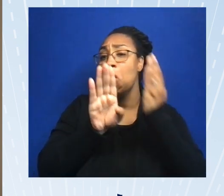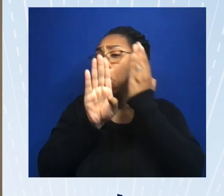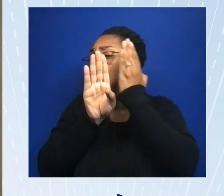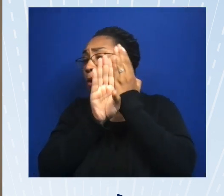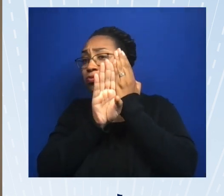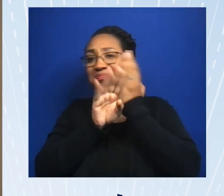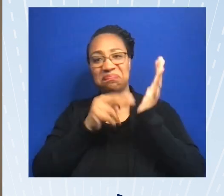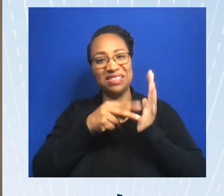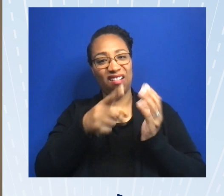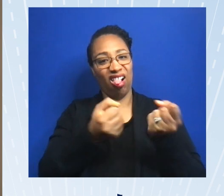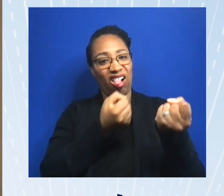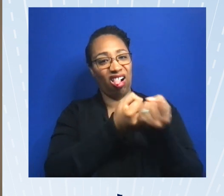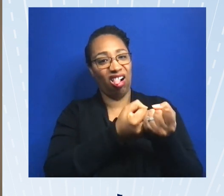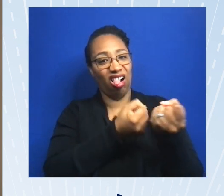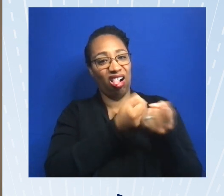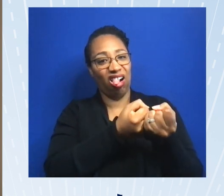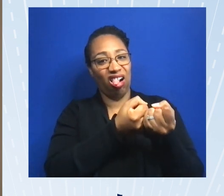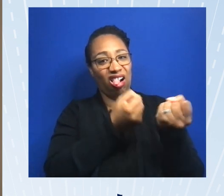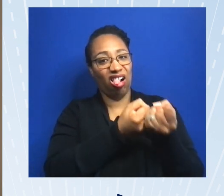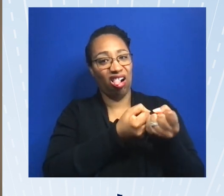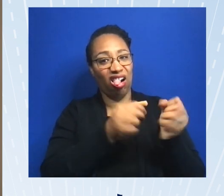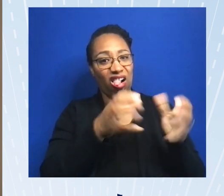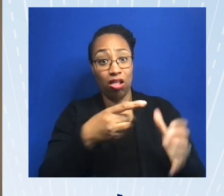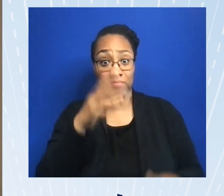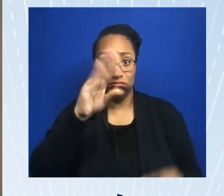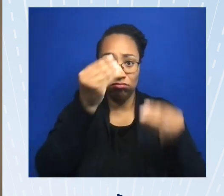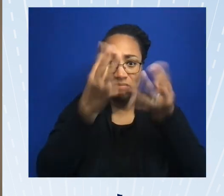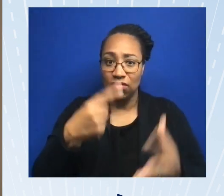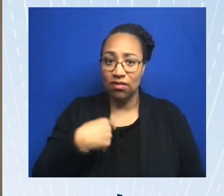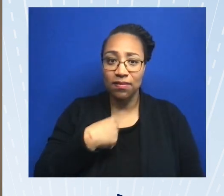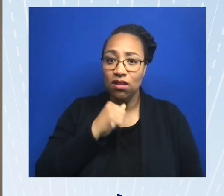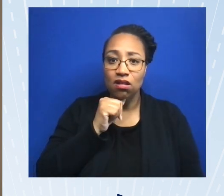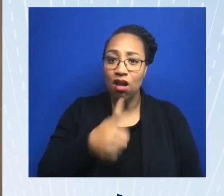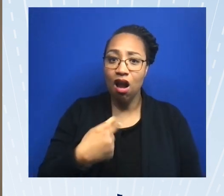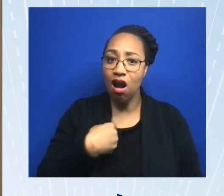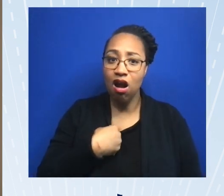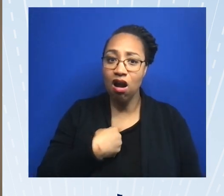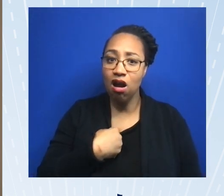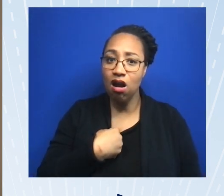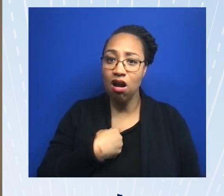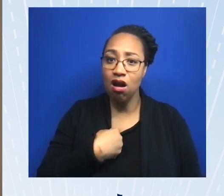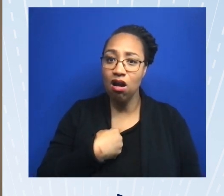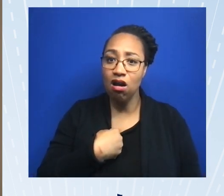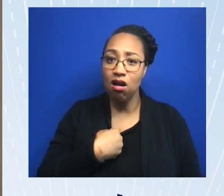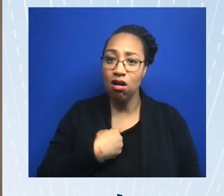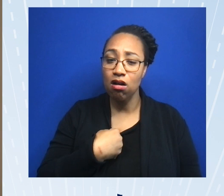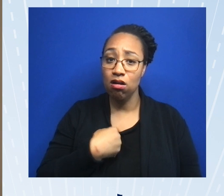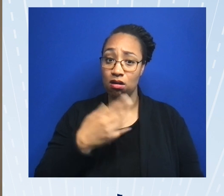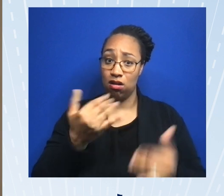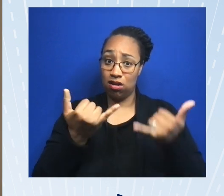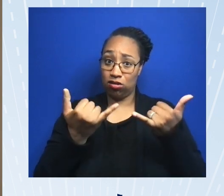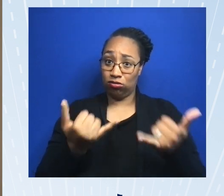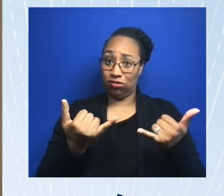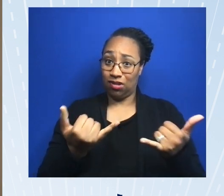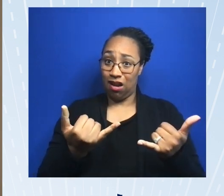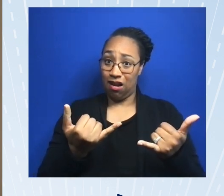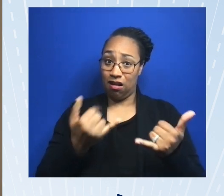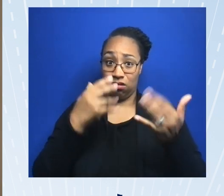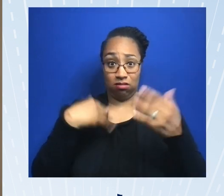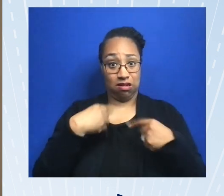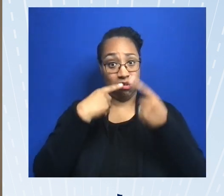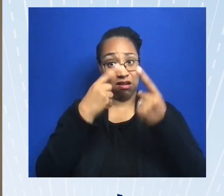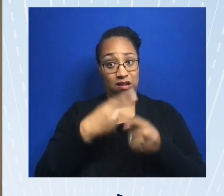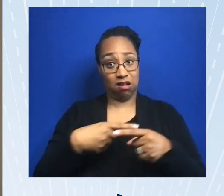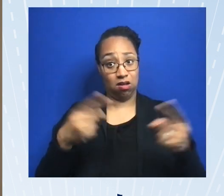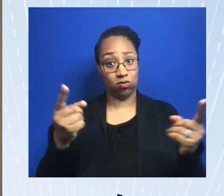I'm releasing the first ever national strategy to counter anti-Semitism. It's the most ambitious and comprehensive U.S. government-led